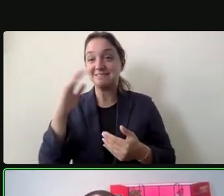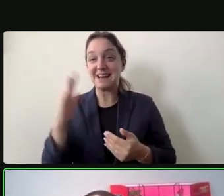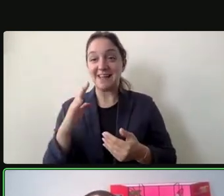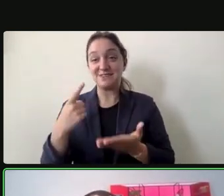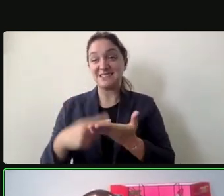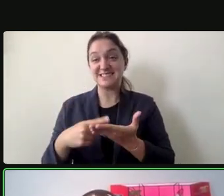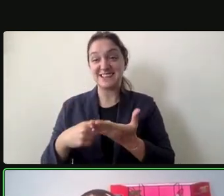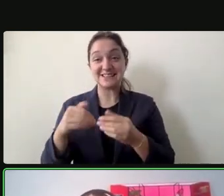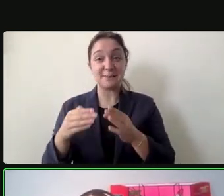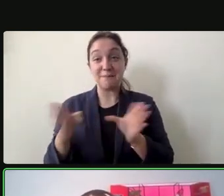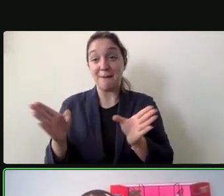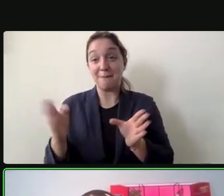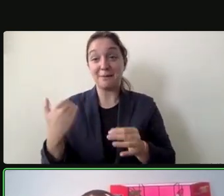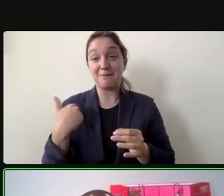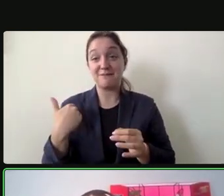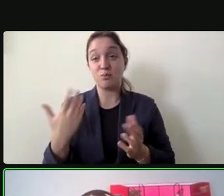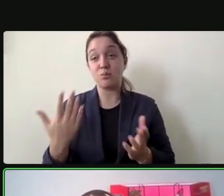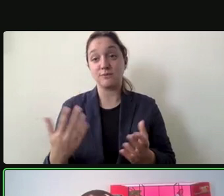before,